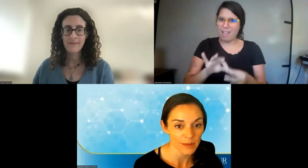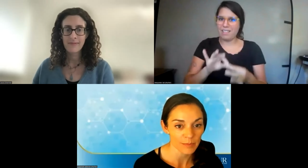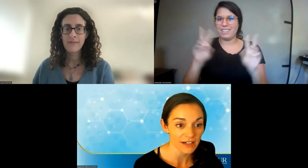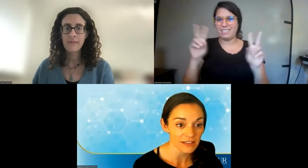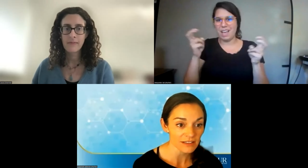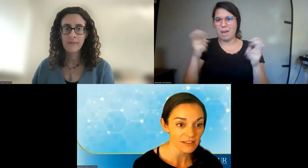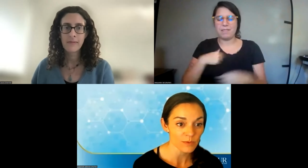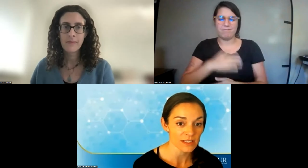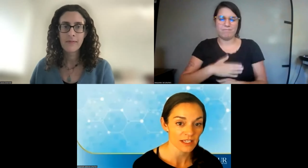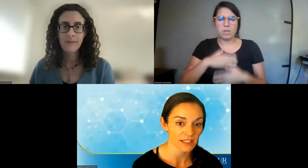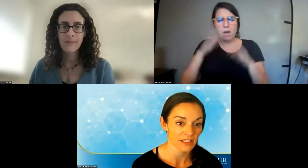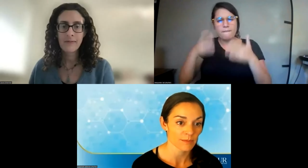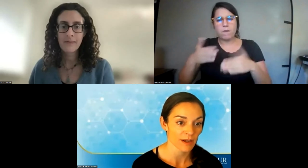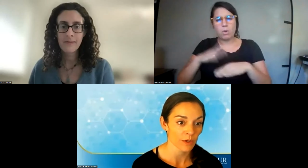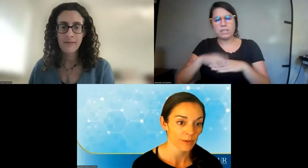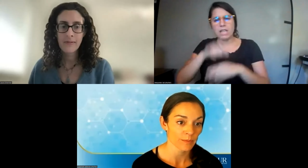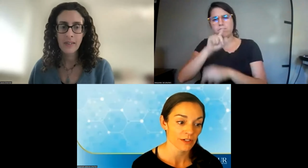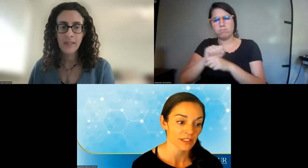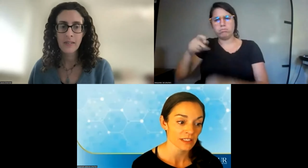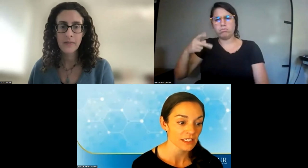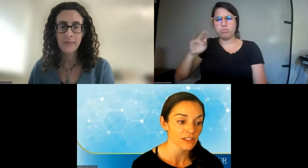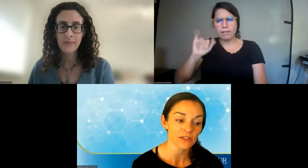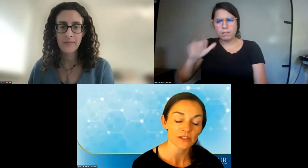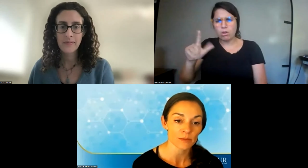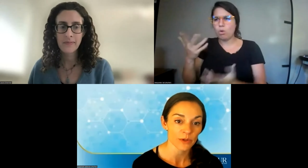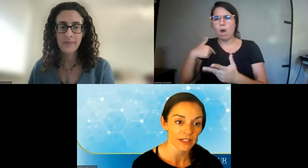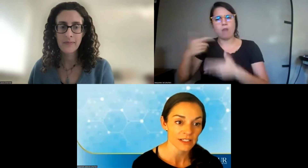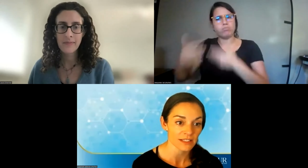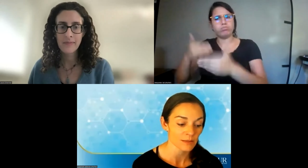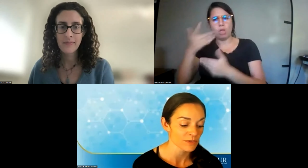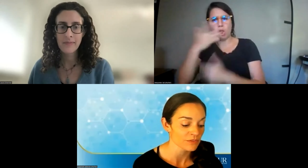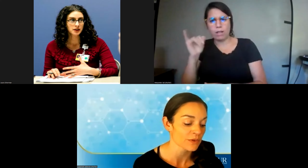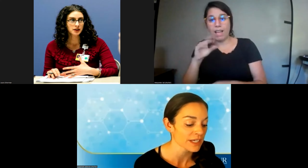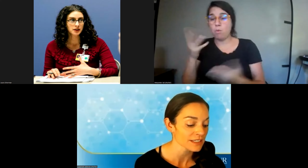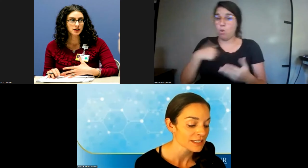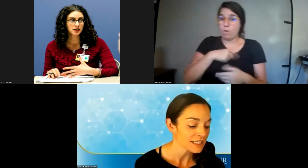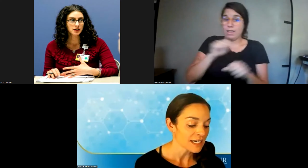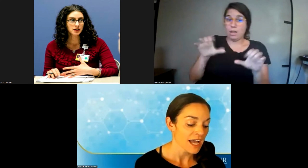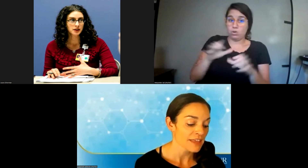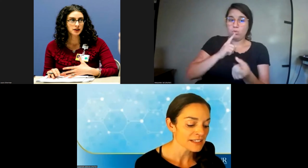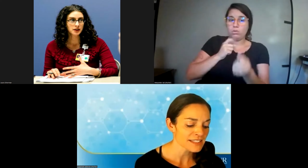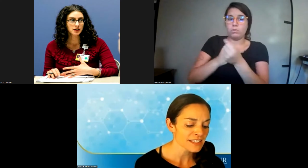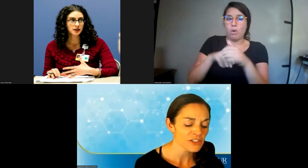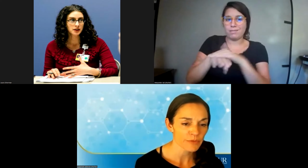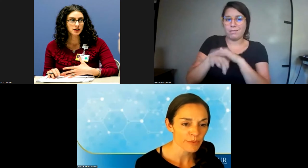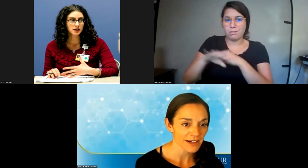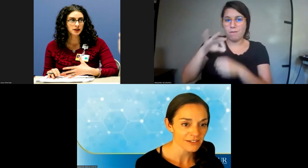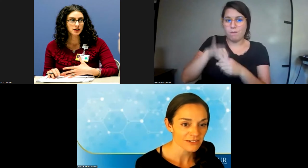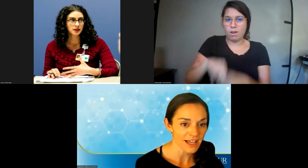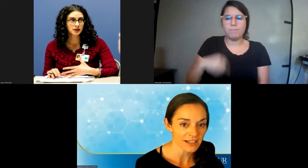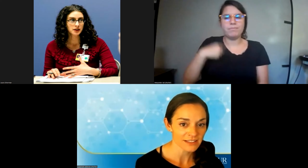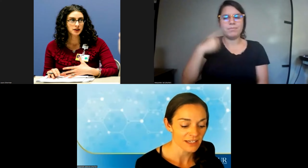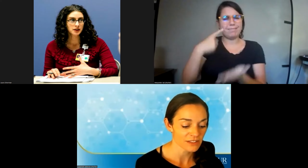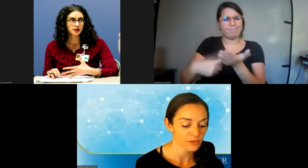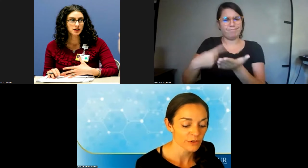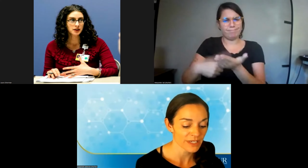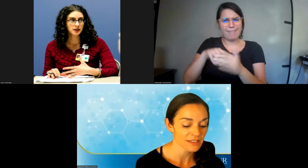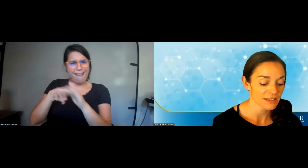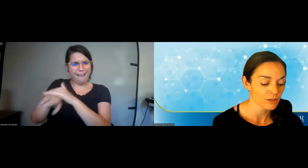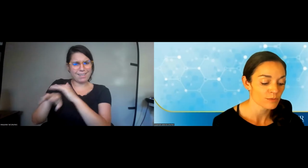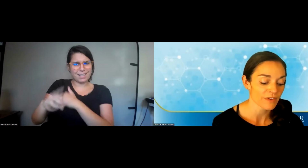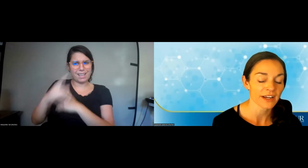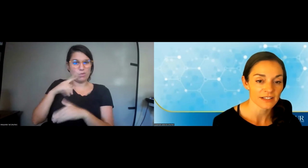focus on the practical as well as ideas about what we personally can do to support accessible voting. I think discussion of practical access to